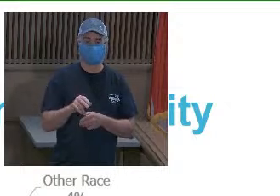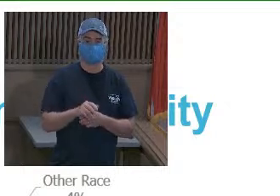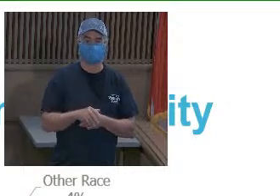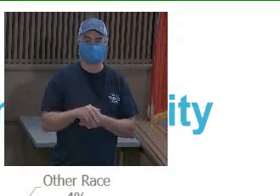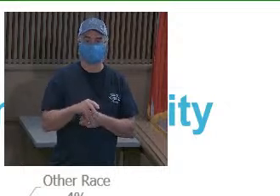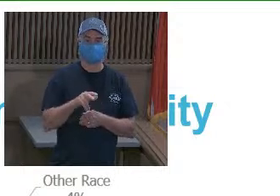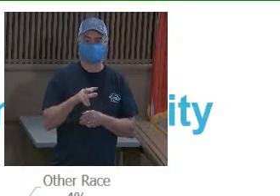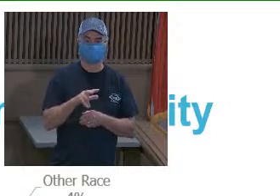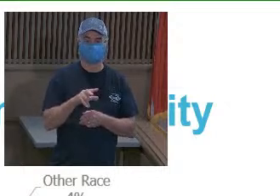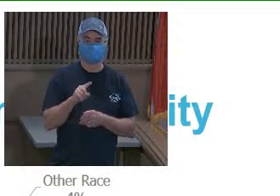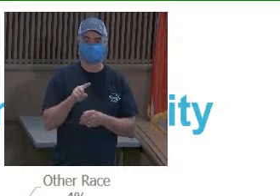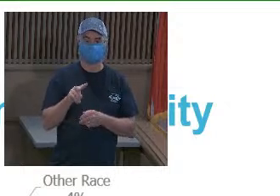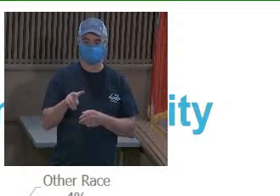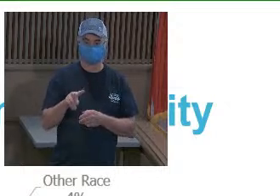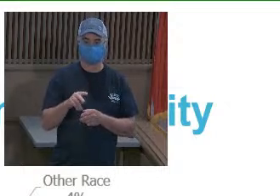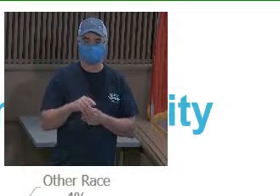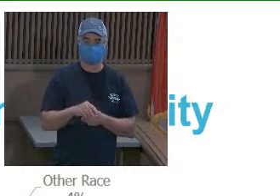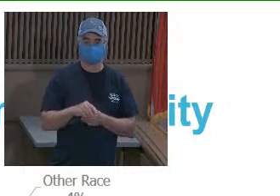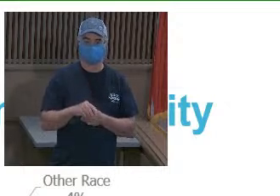229-312-MY-MD,